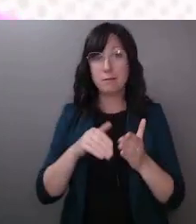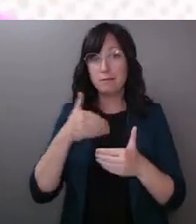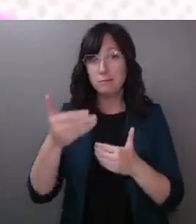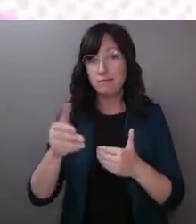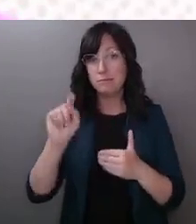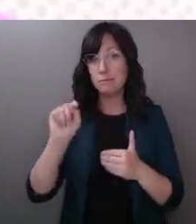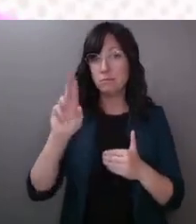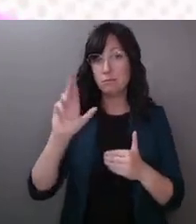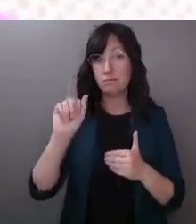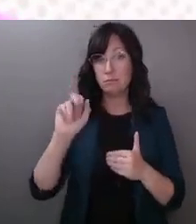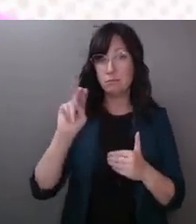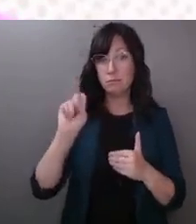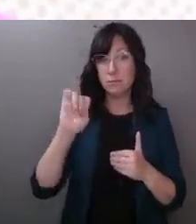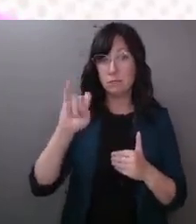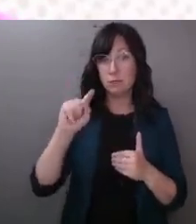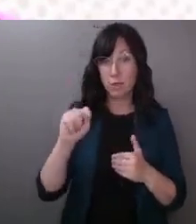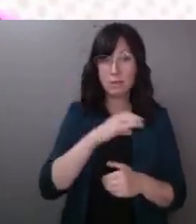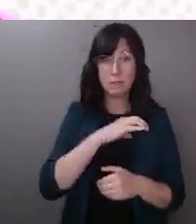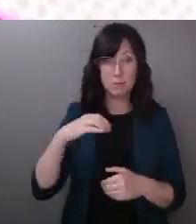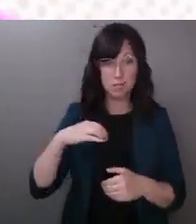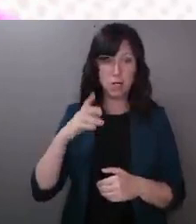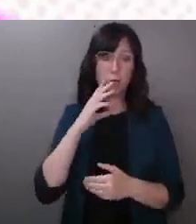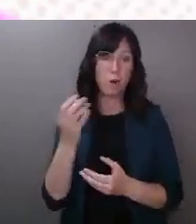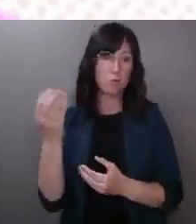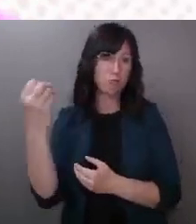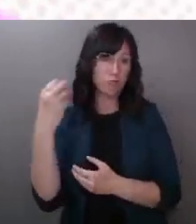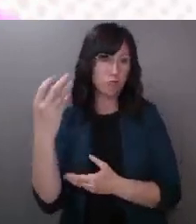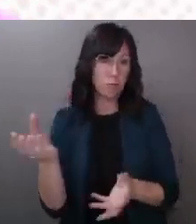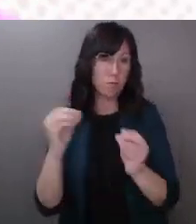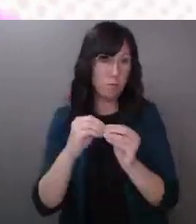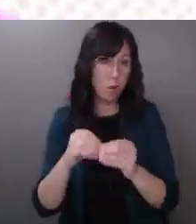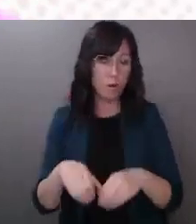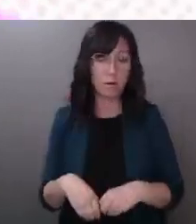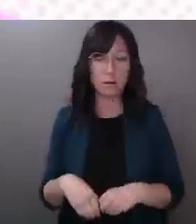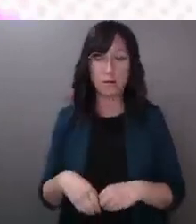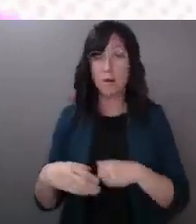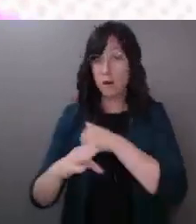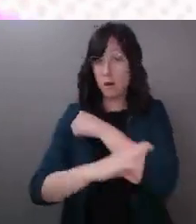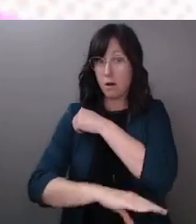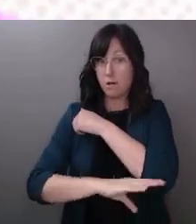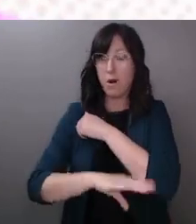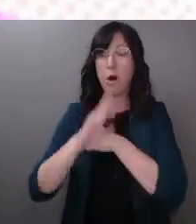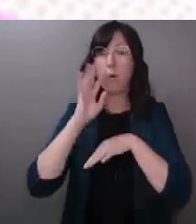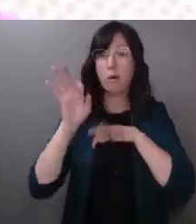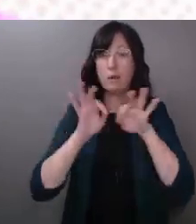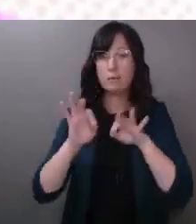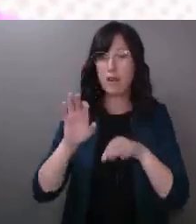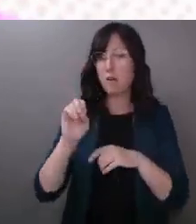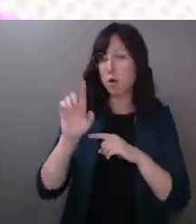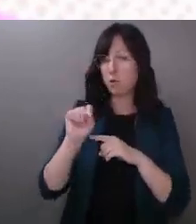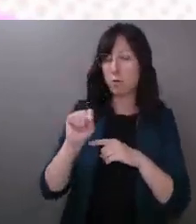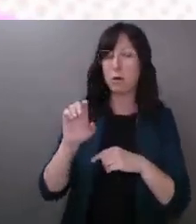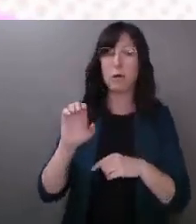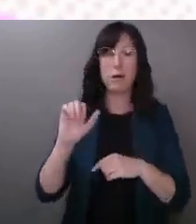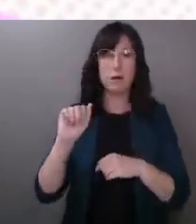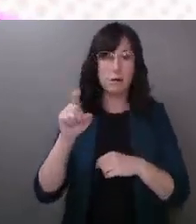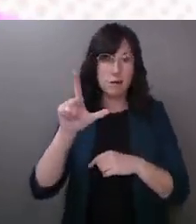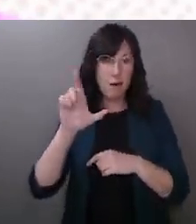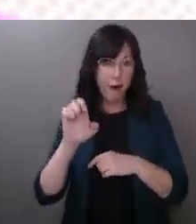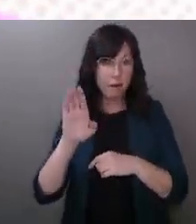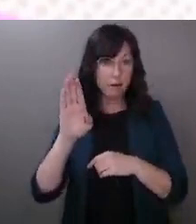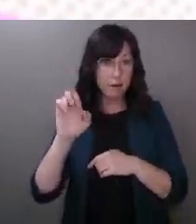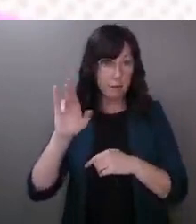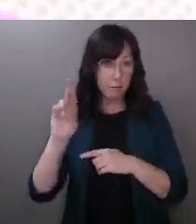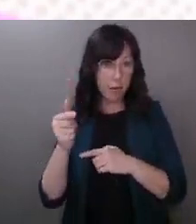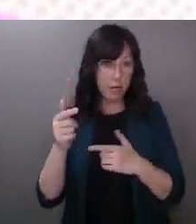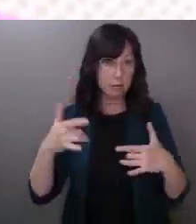Commission. In October, we will be bringing a full report on the axle bearing root cause analysis